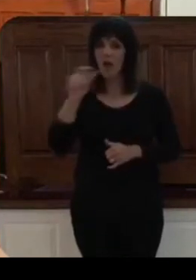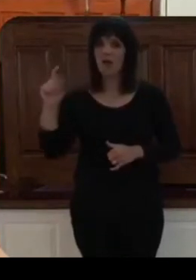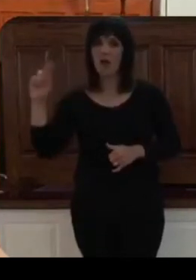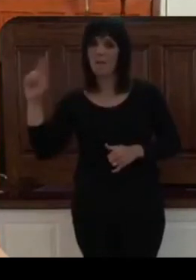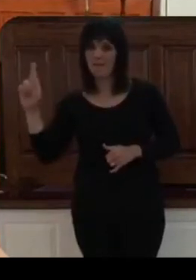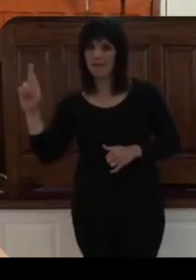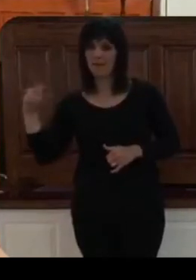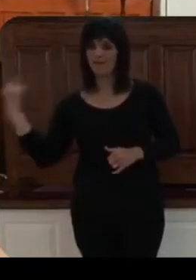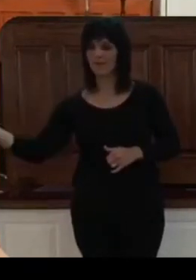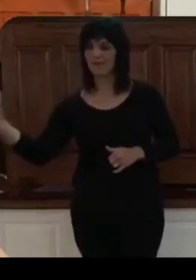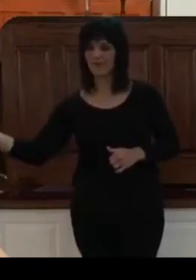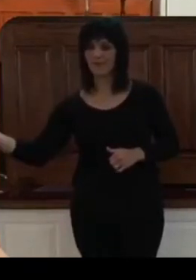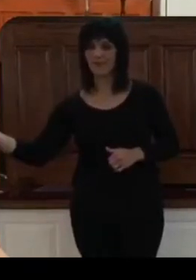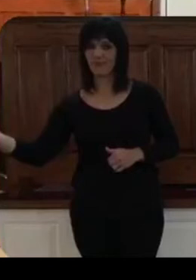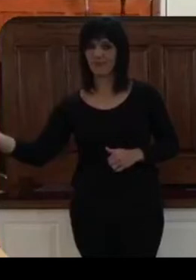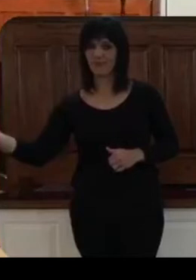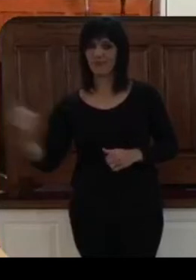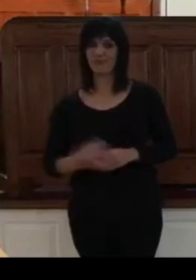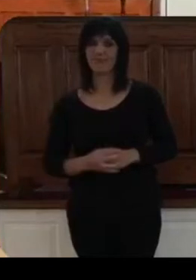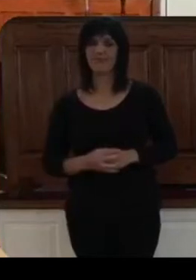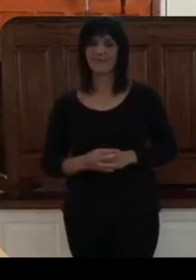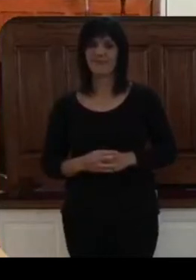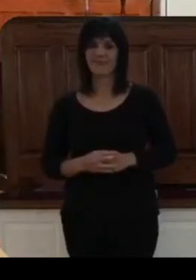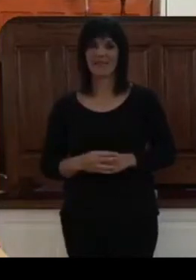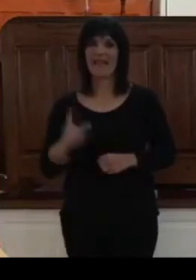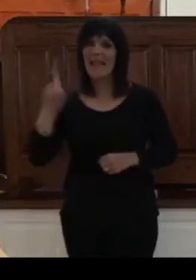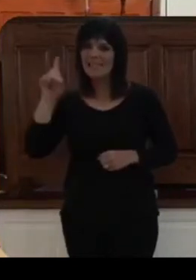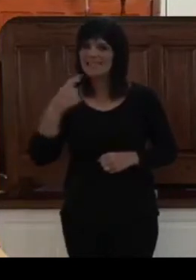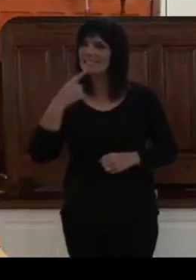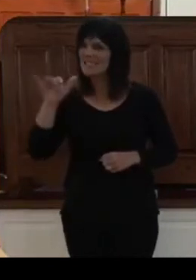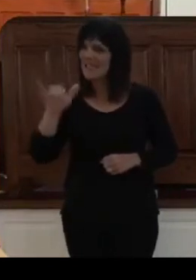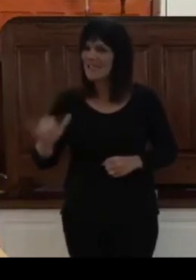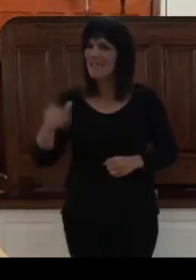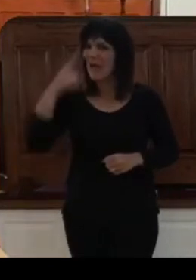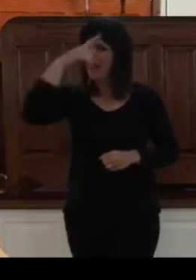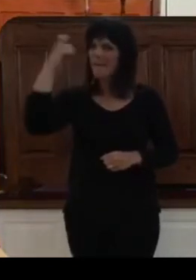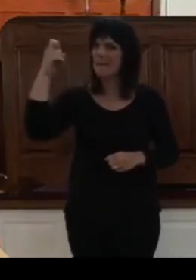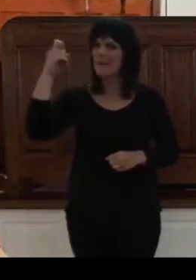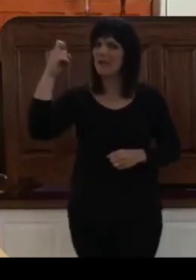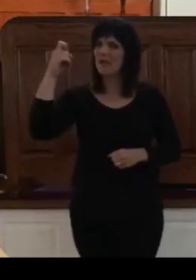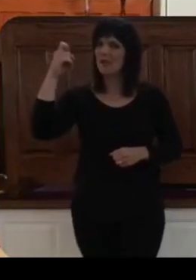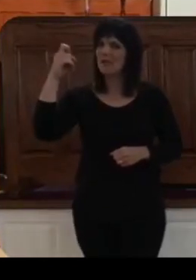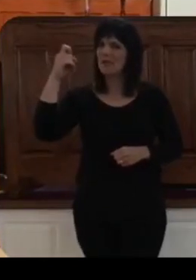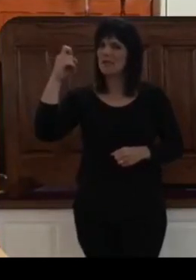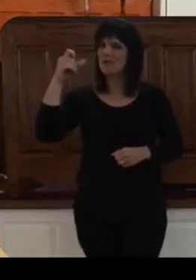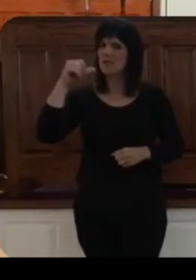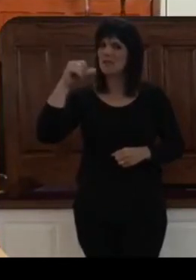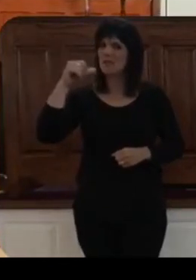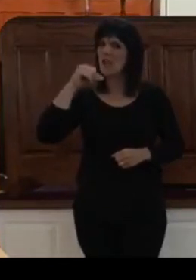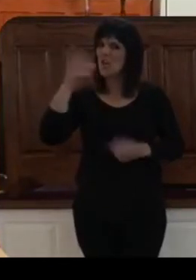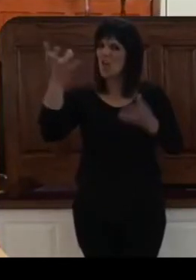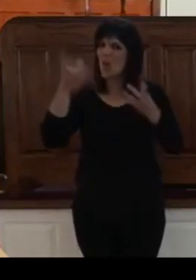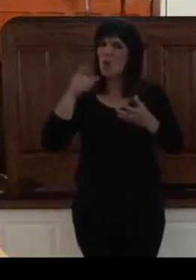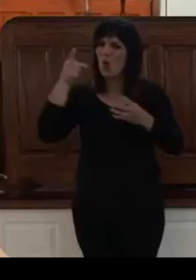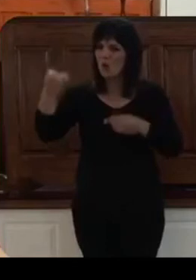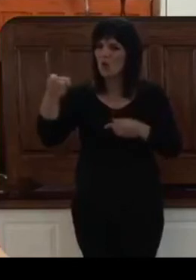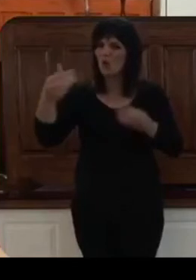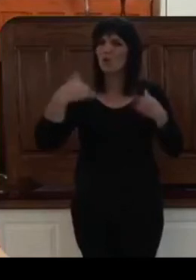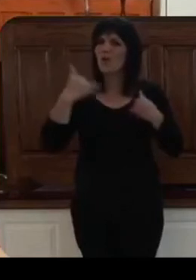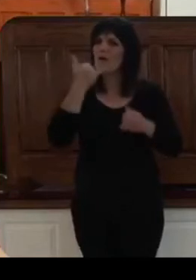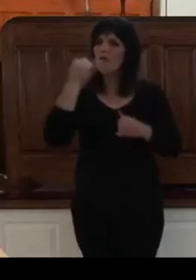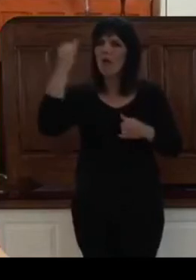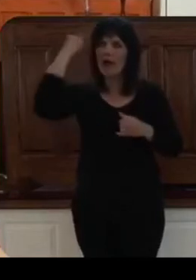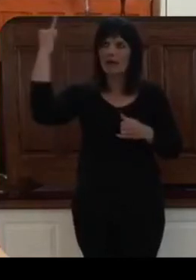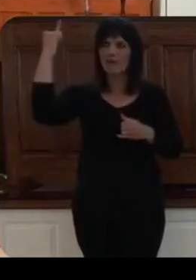body have to be independent as well. So I need to say that because I don't want you to get the wrong idea of what I'm about to say. I believe it's